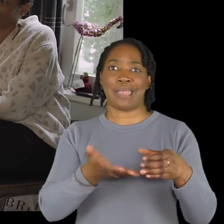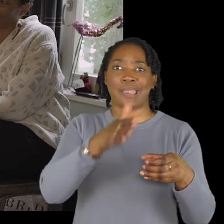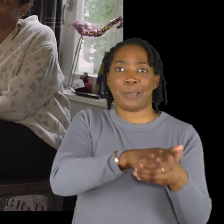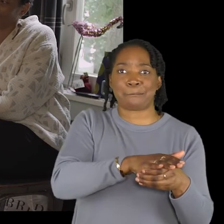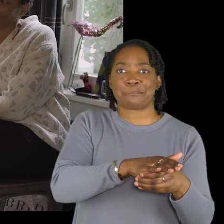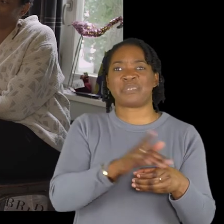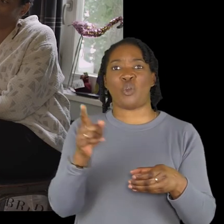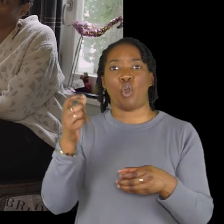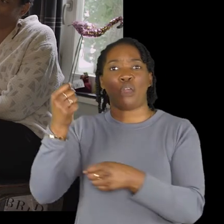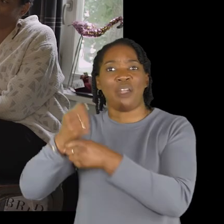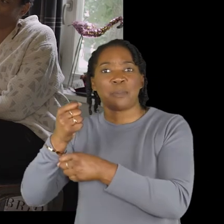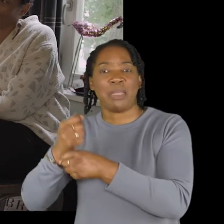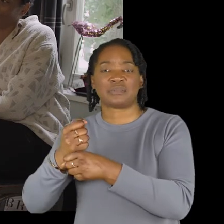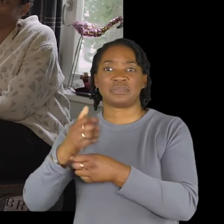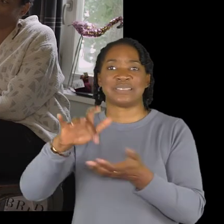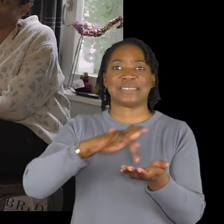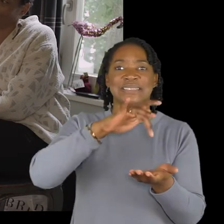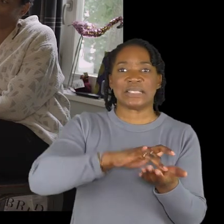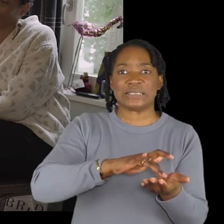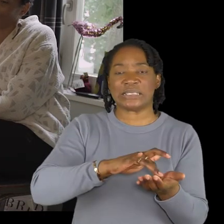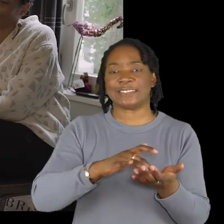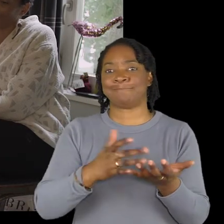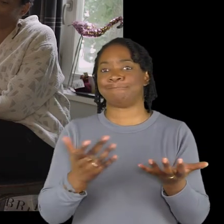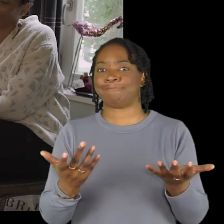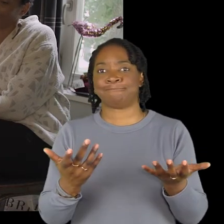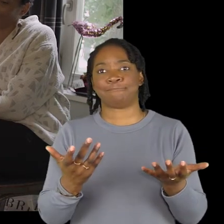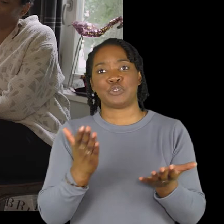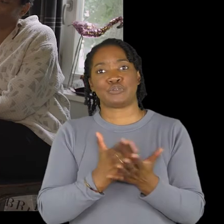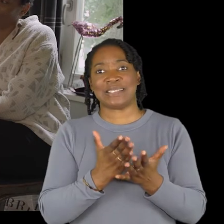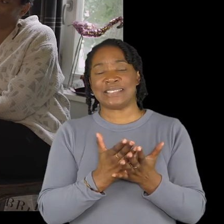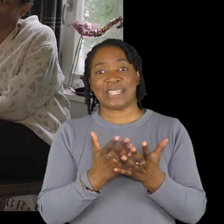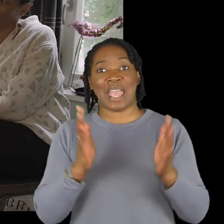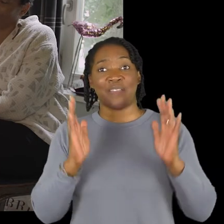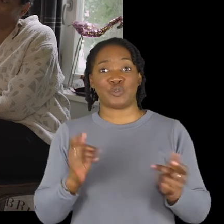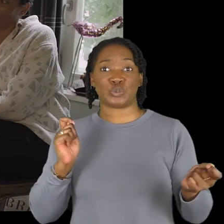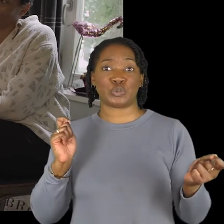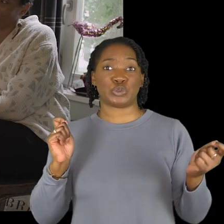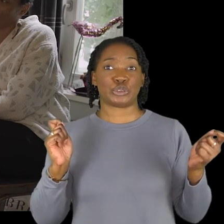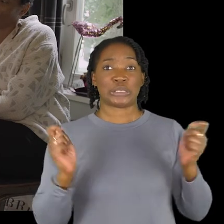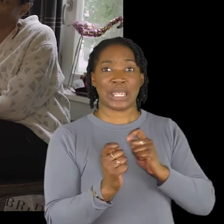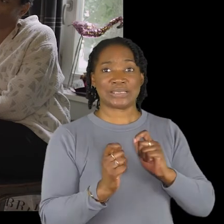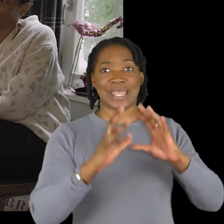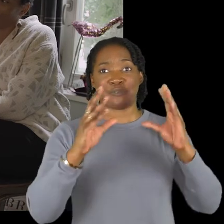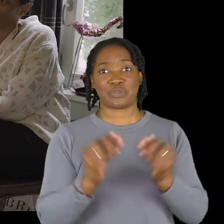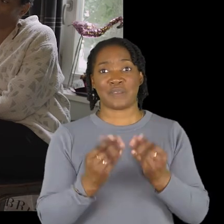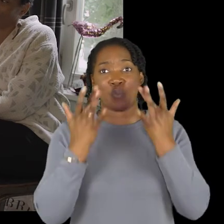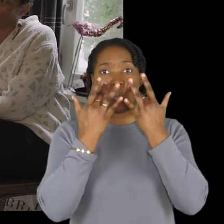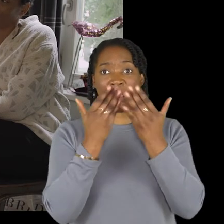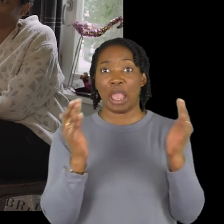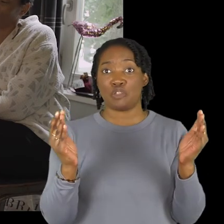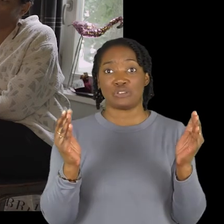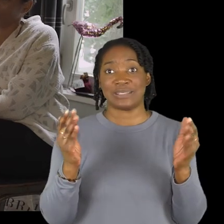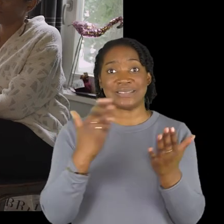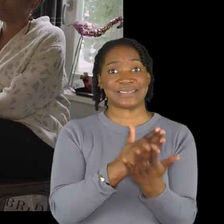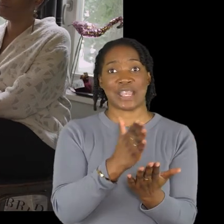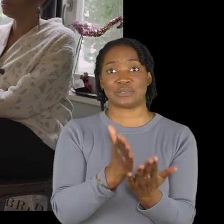on government and city and state, they have changed the whole, just in my gallery